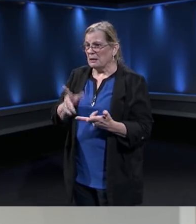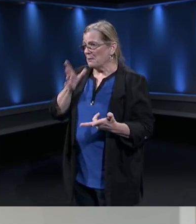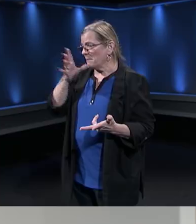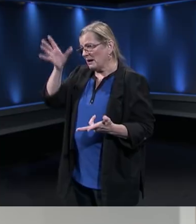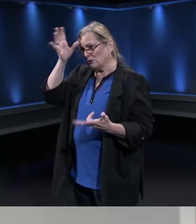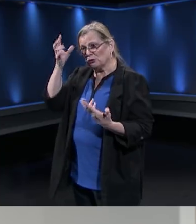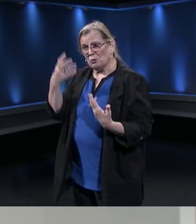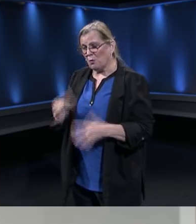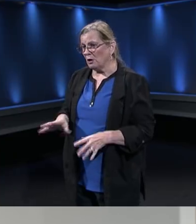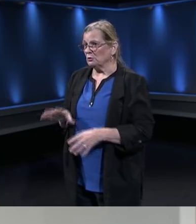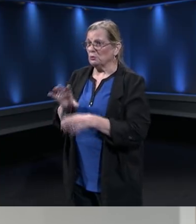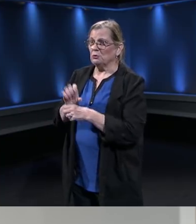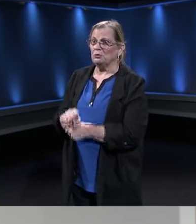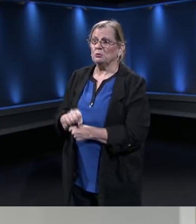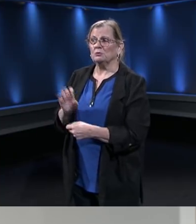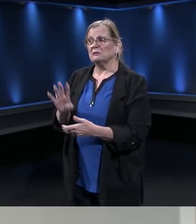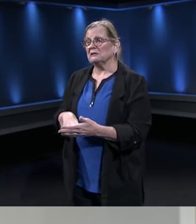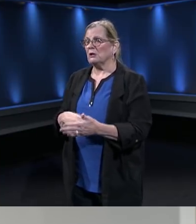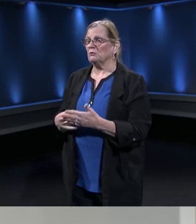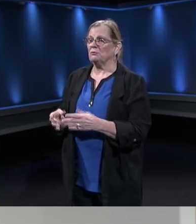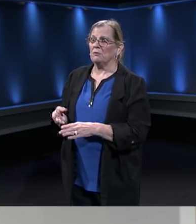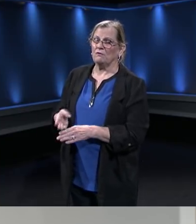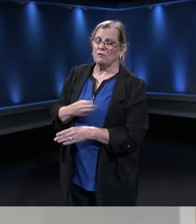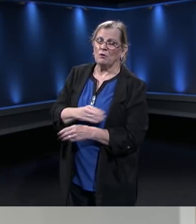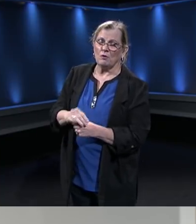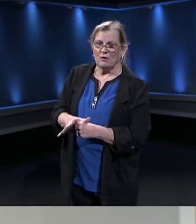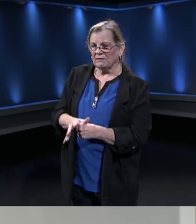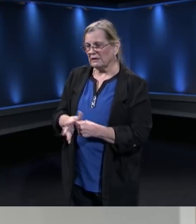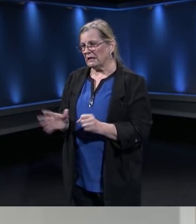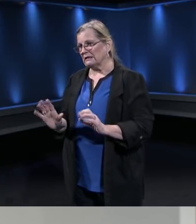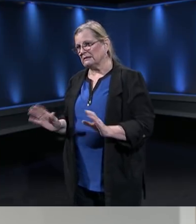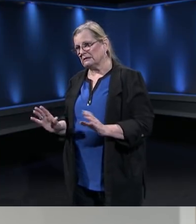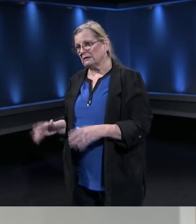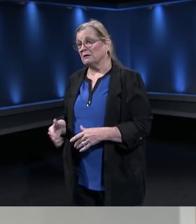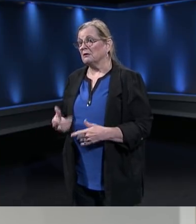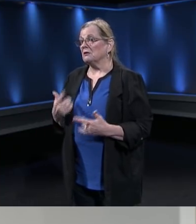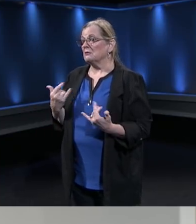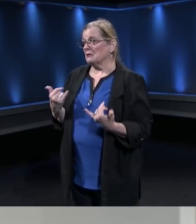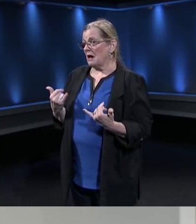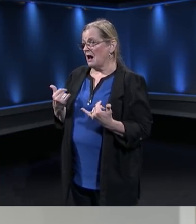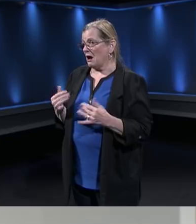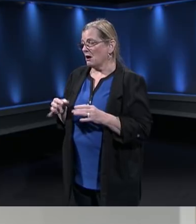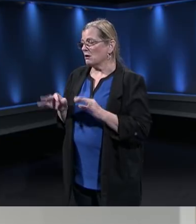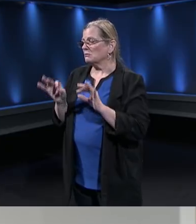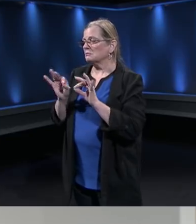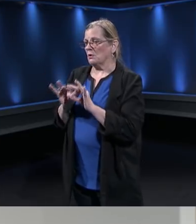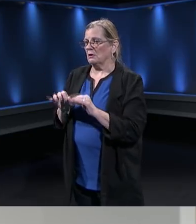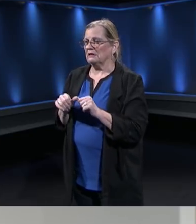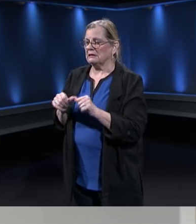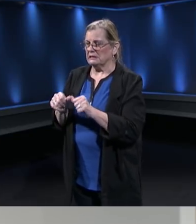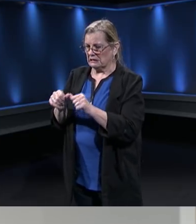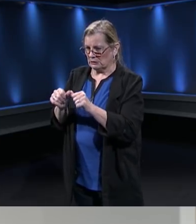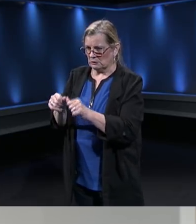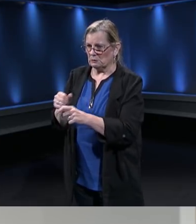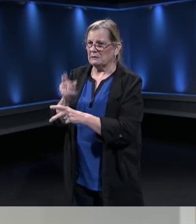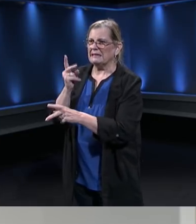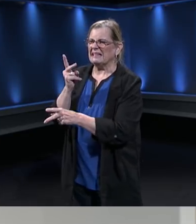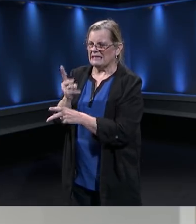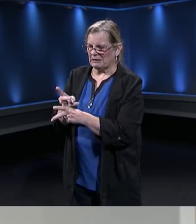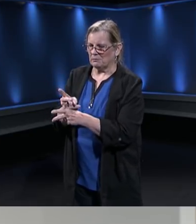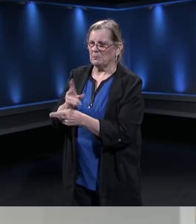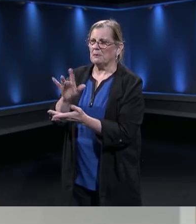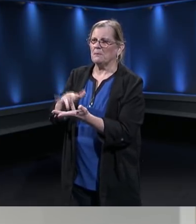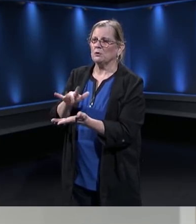time that was pre-COVID, I am recommending and continue to recommend that we keep our middle, high school,